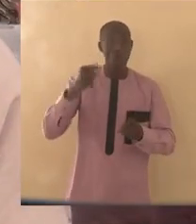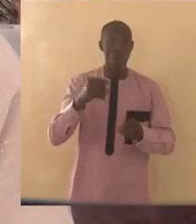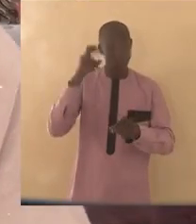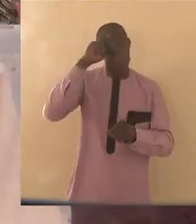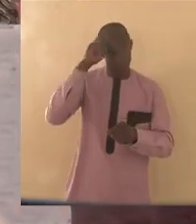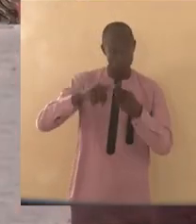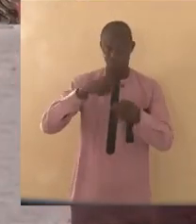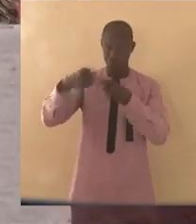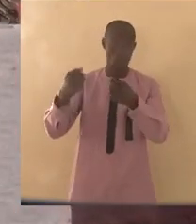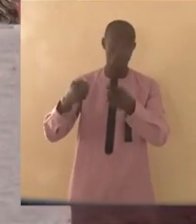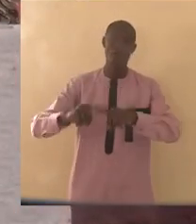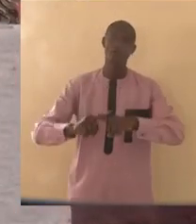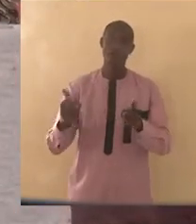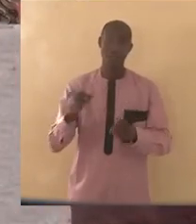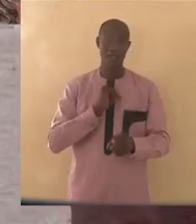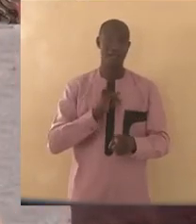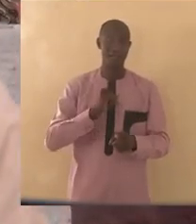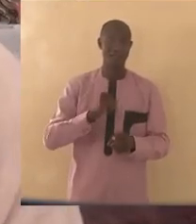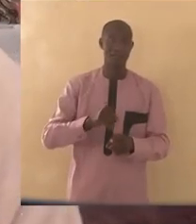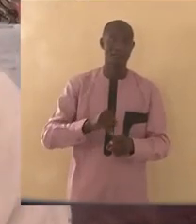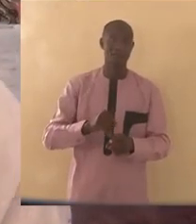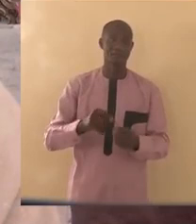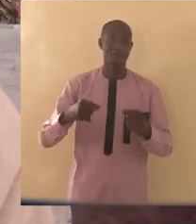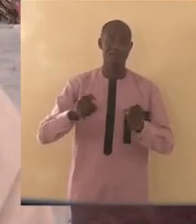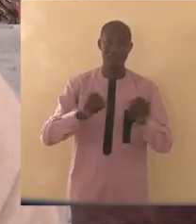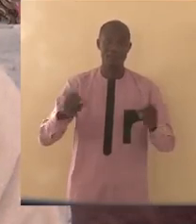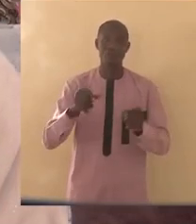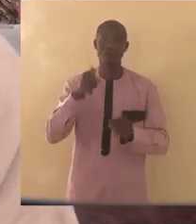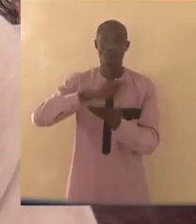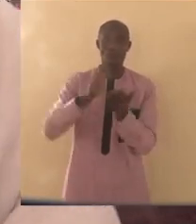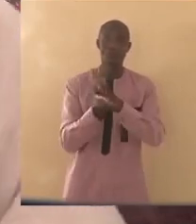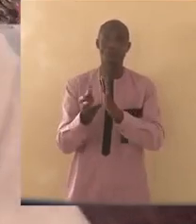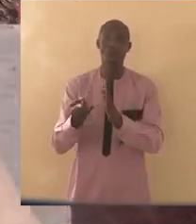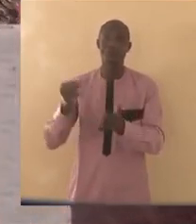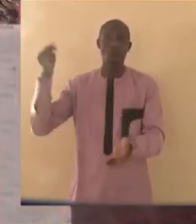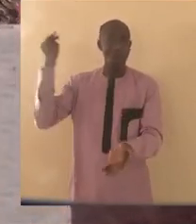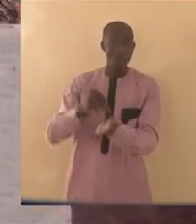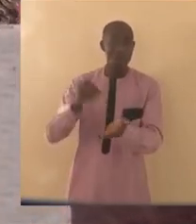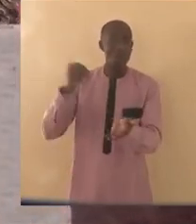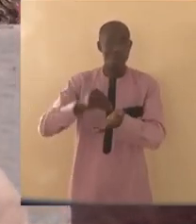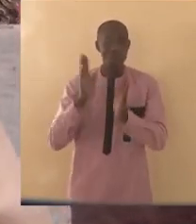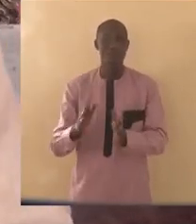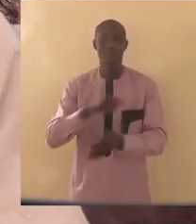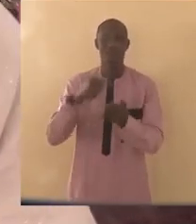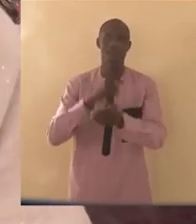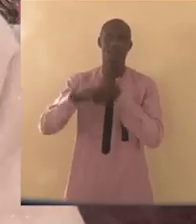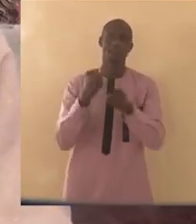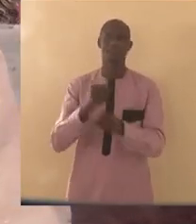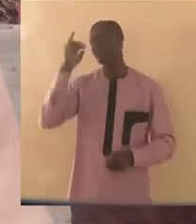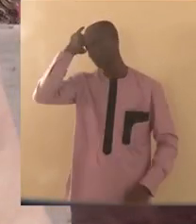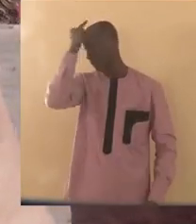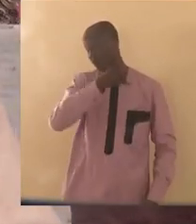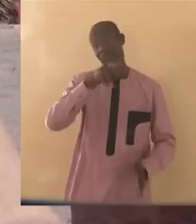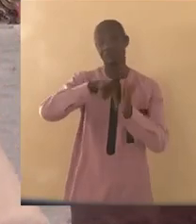go. But when it comes to prayer, I decree that you will all become millionaires this year. Yeah. That's foolish. It's the